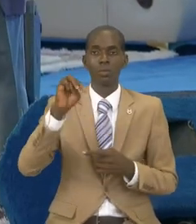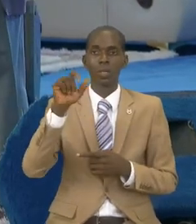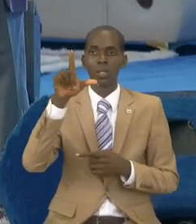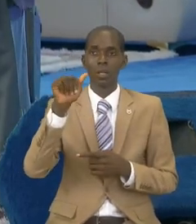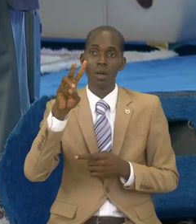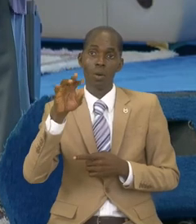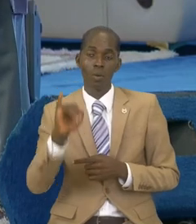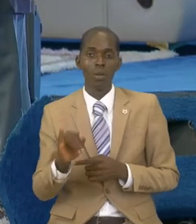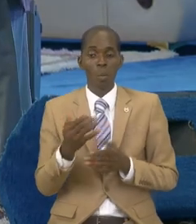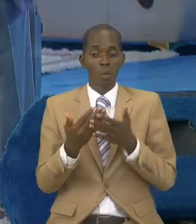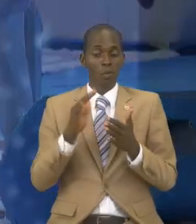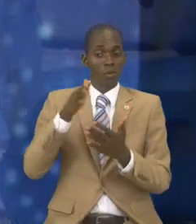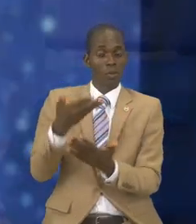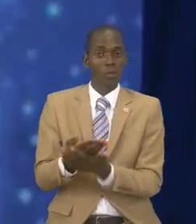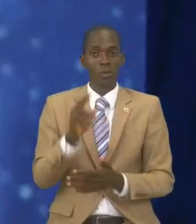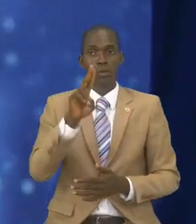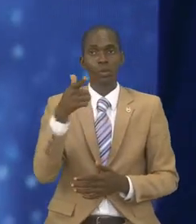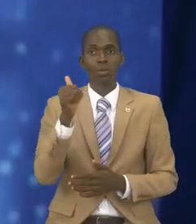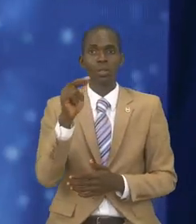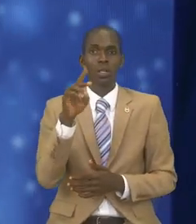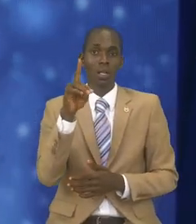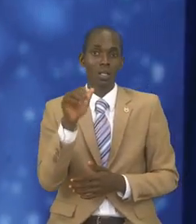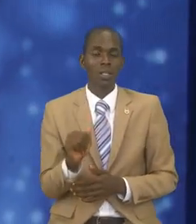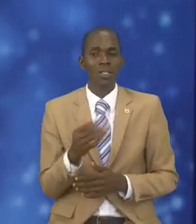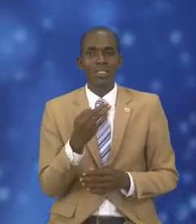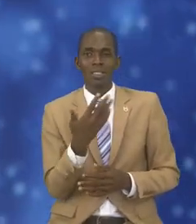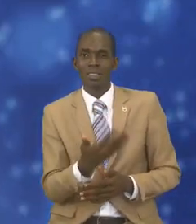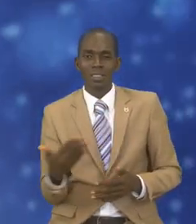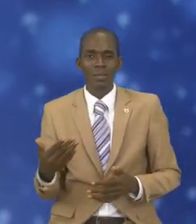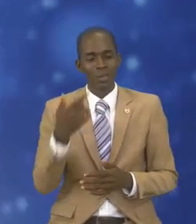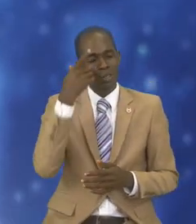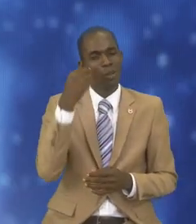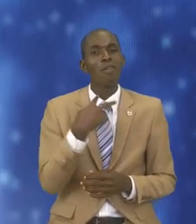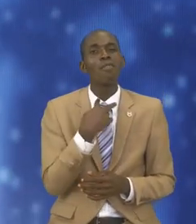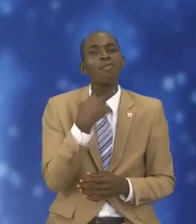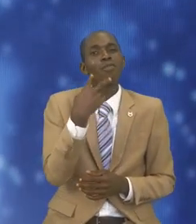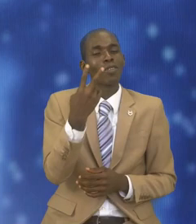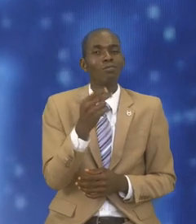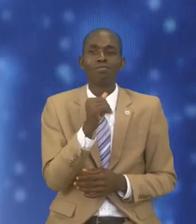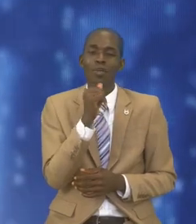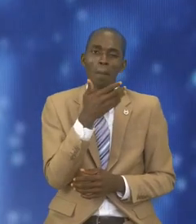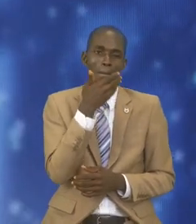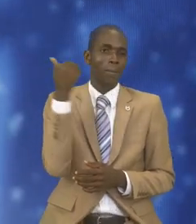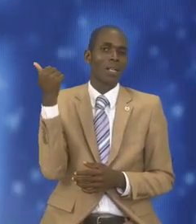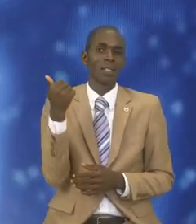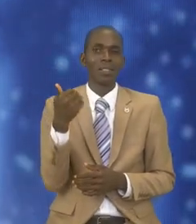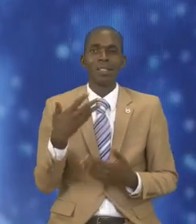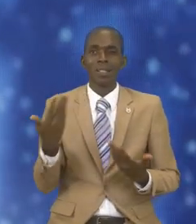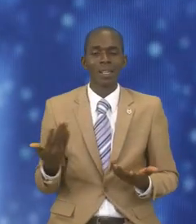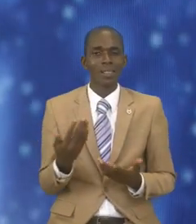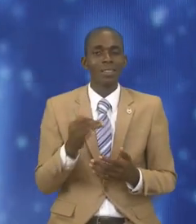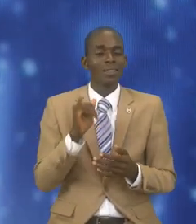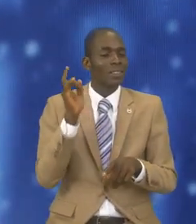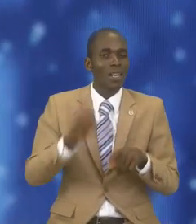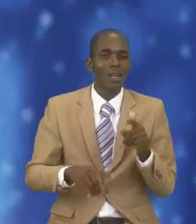Uganda, and the conditions of things, for my voice was not the very best. I could barely whisper while